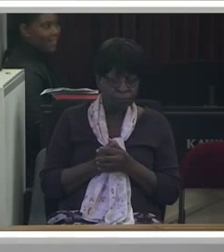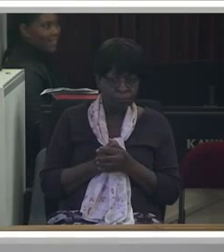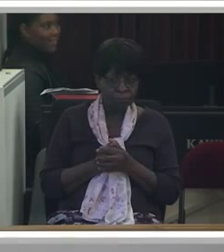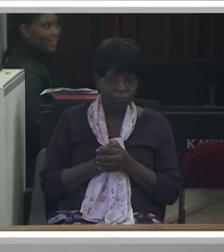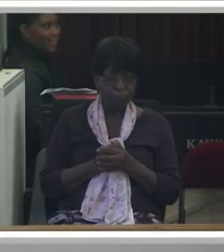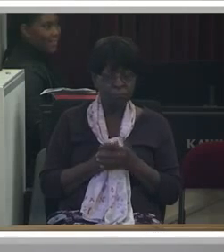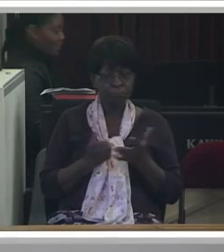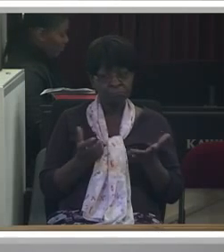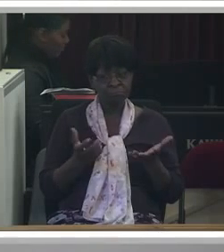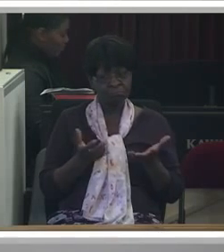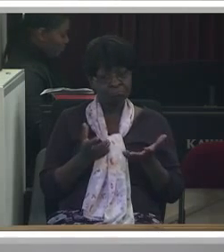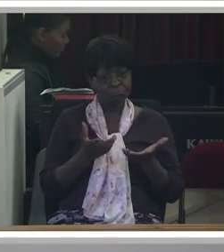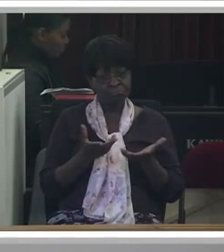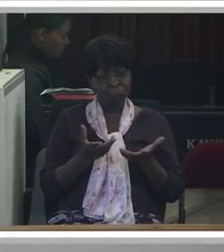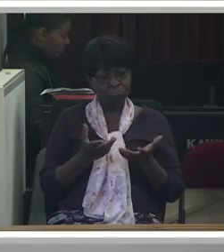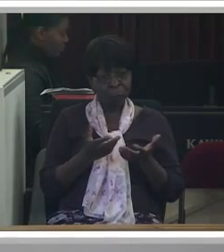anybody ever broken your heart?